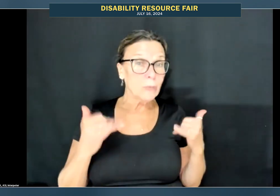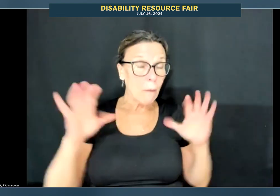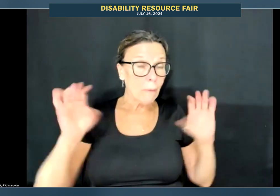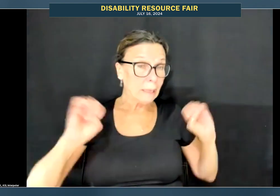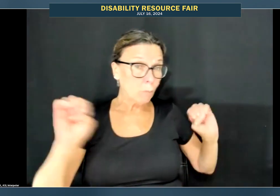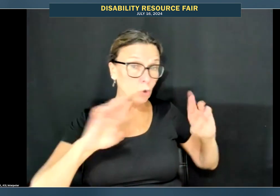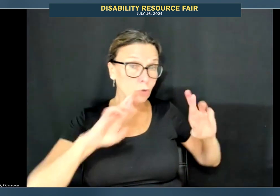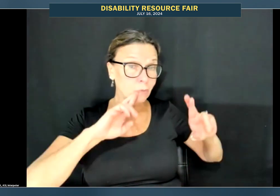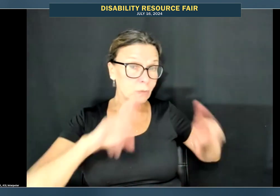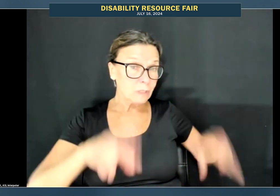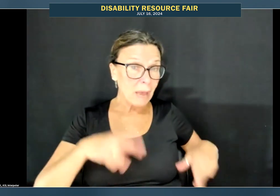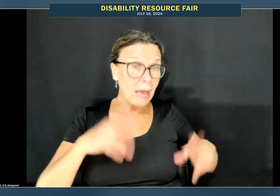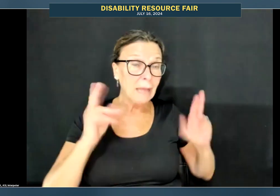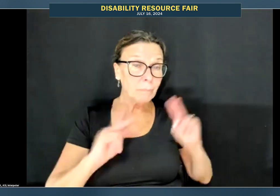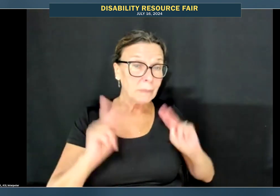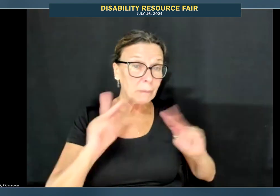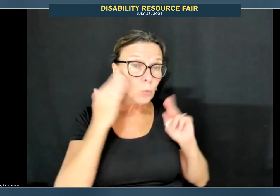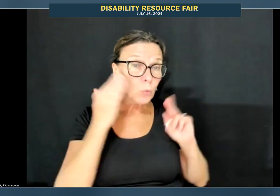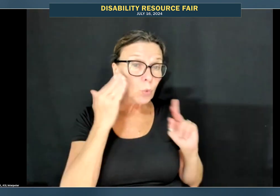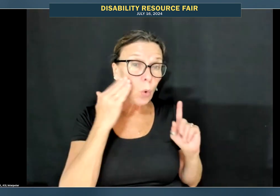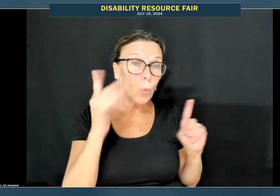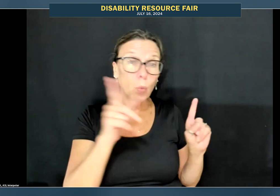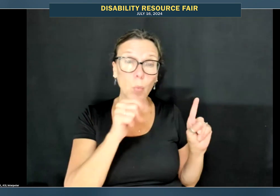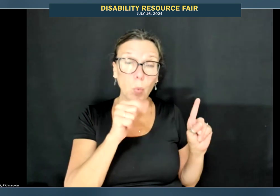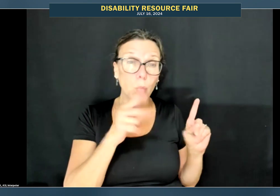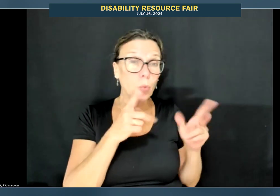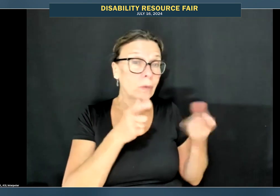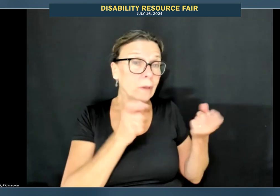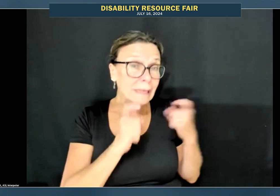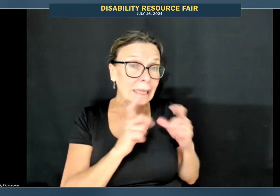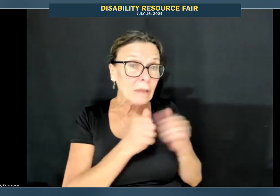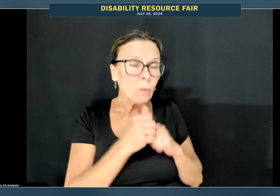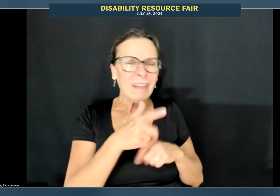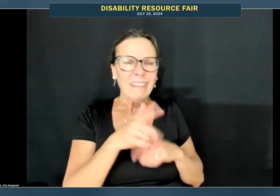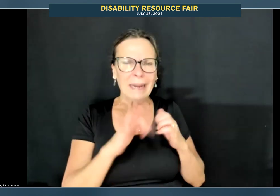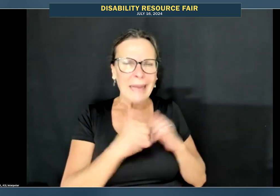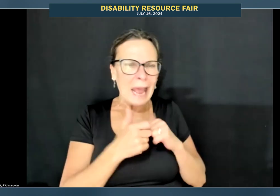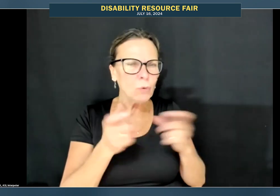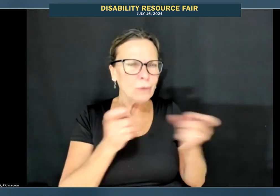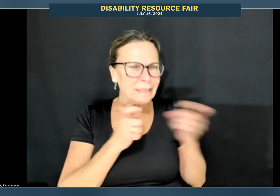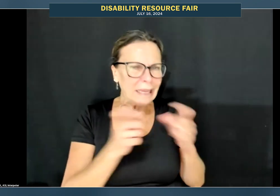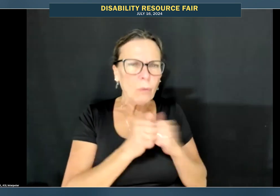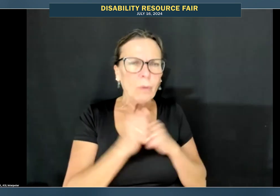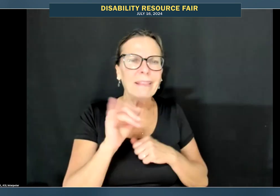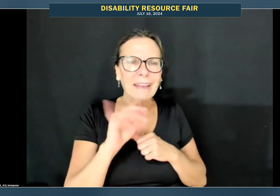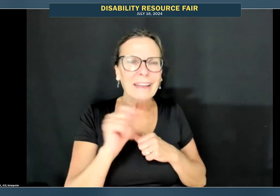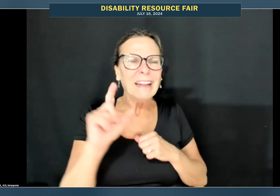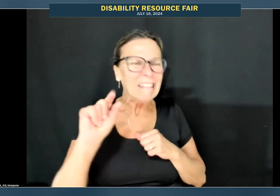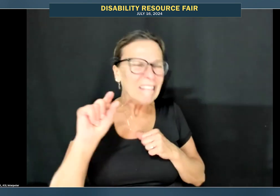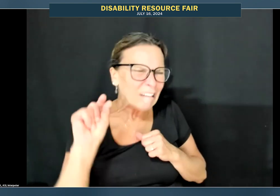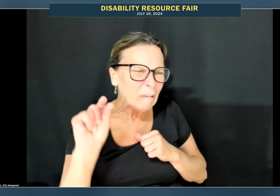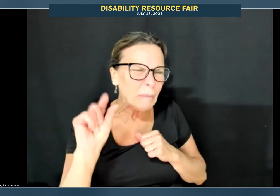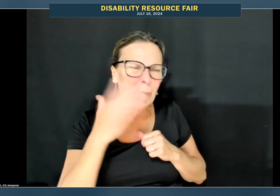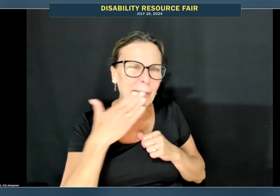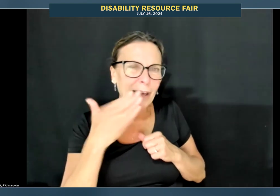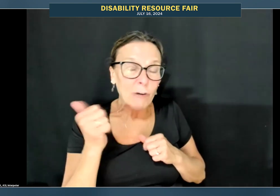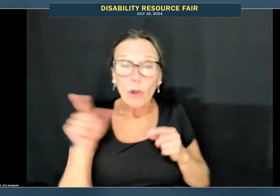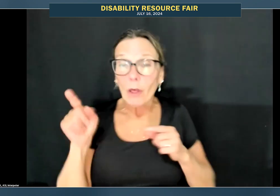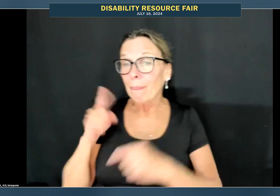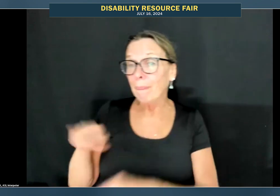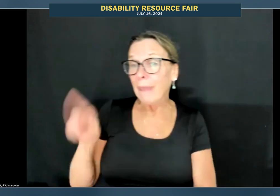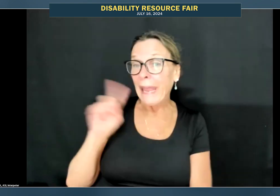knew who they were dealing with and how to deal with them a little bit better and what ailments they might have, they were concerned about how are they